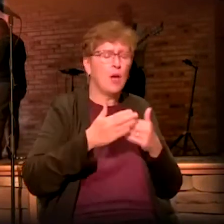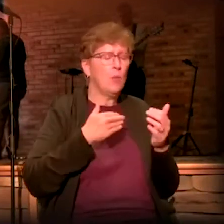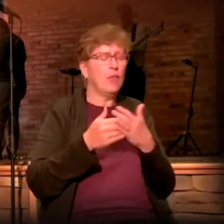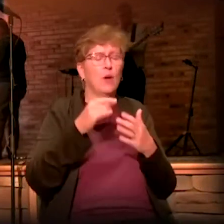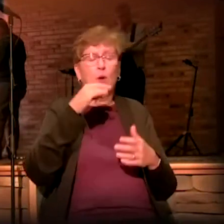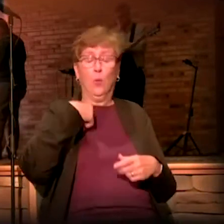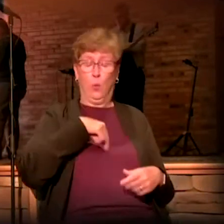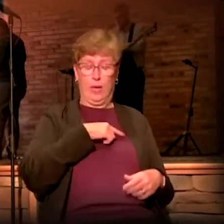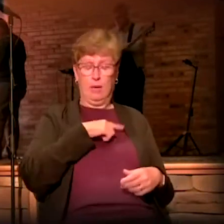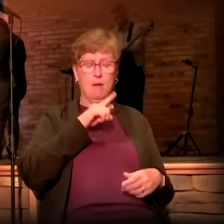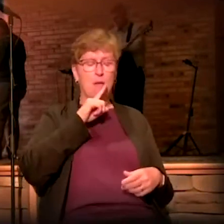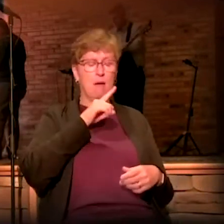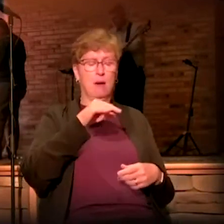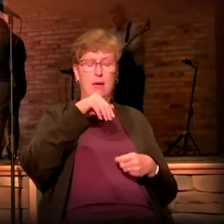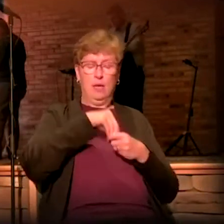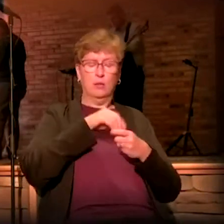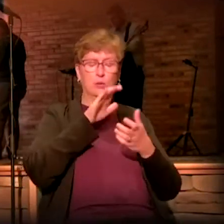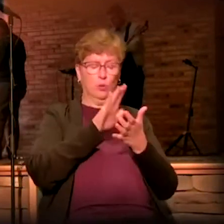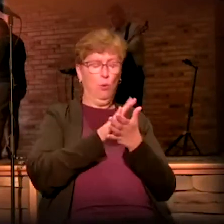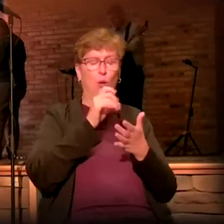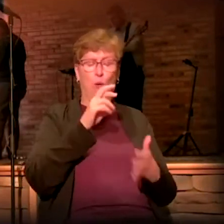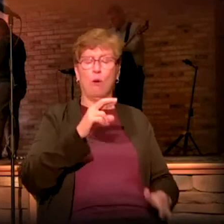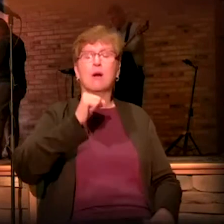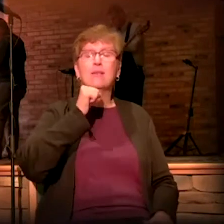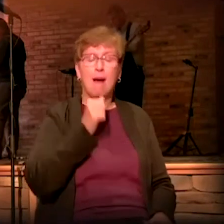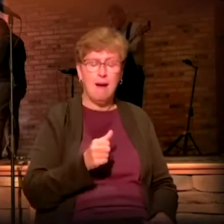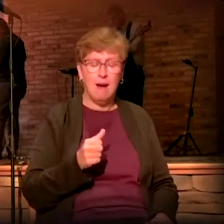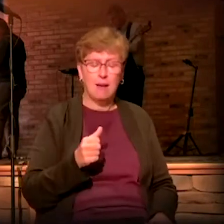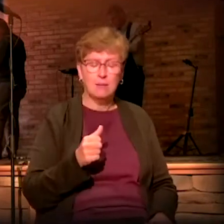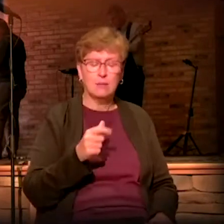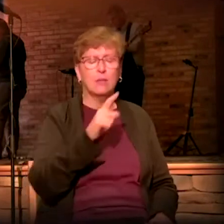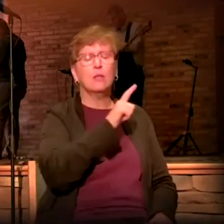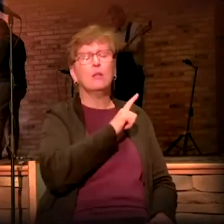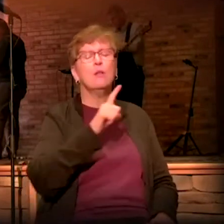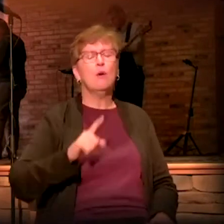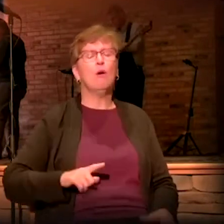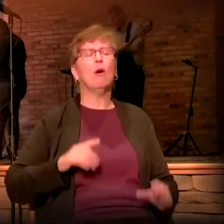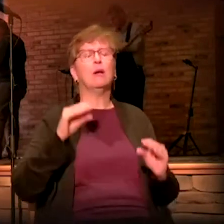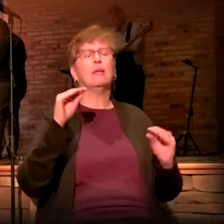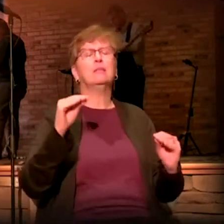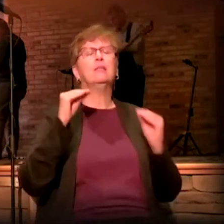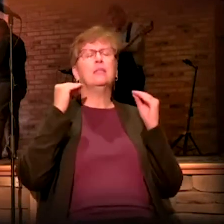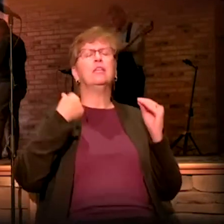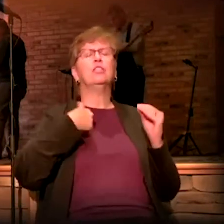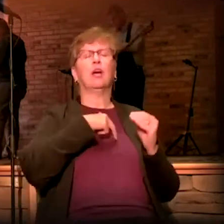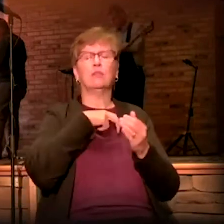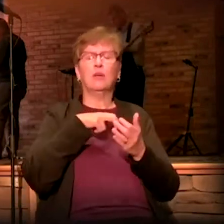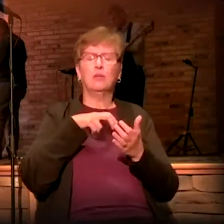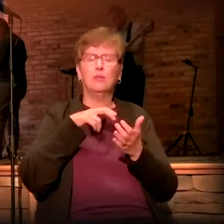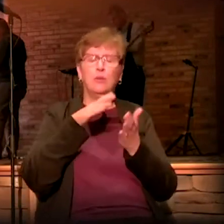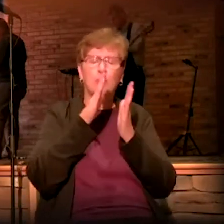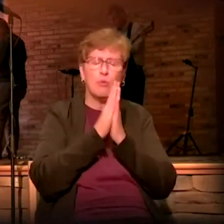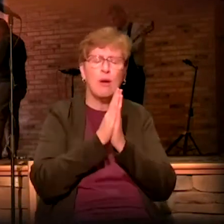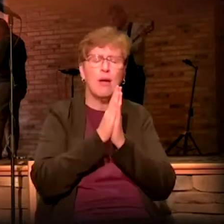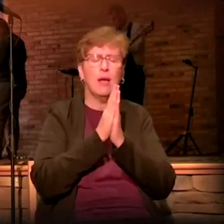not. And so, Lord, teach us to pray. Bring us to our knees on a